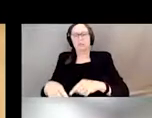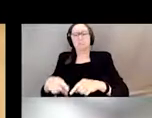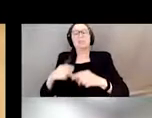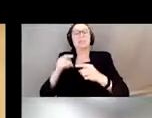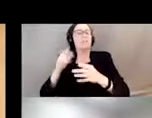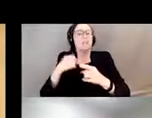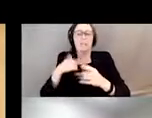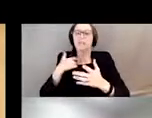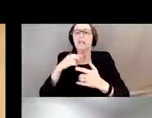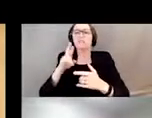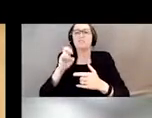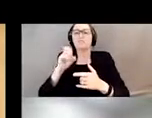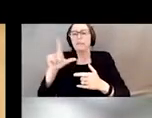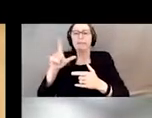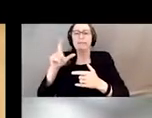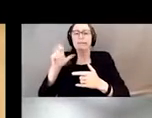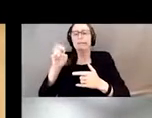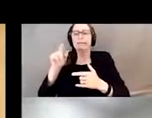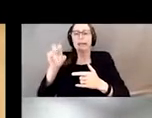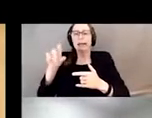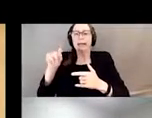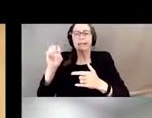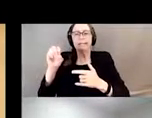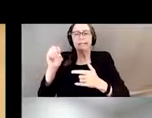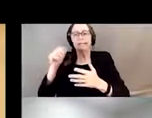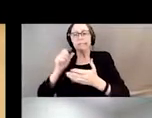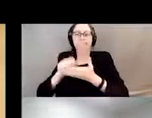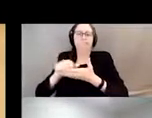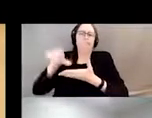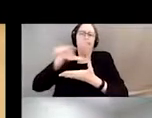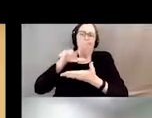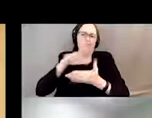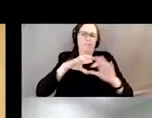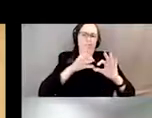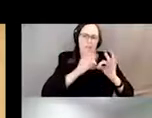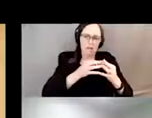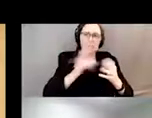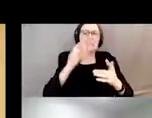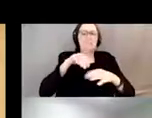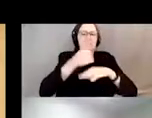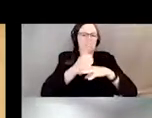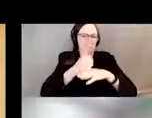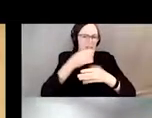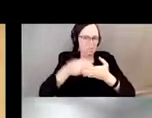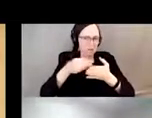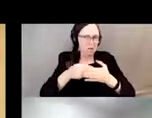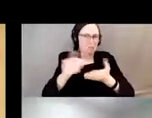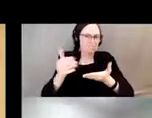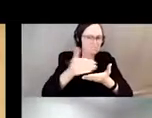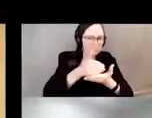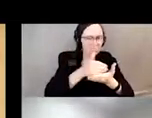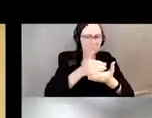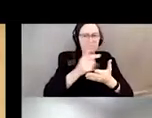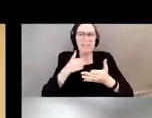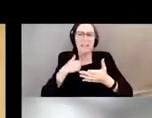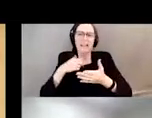real estate and banking. He will organize the financial and in some cases the